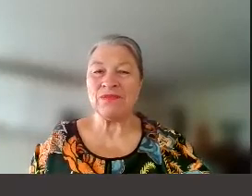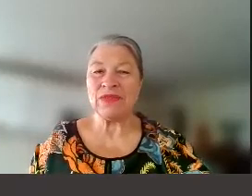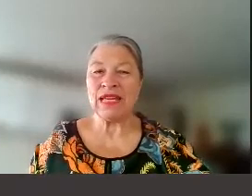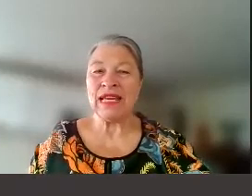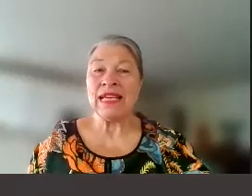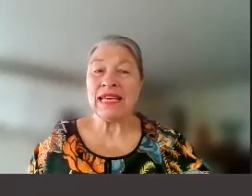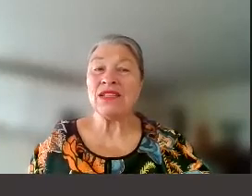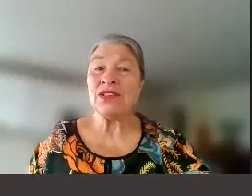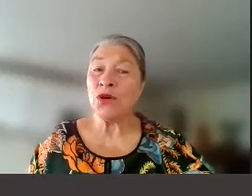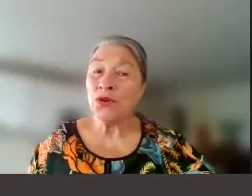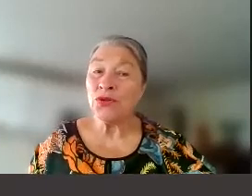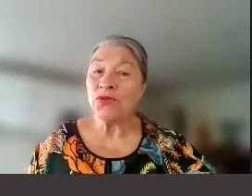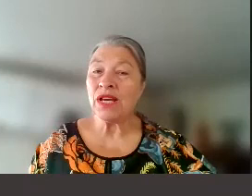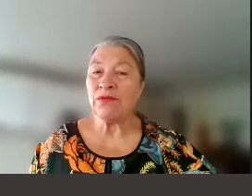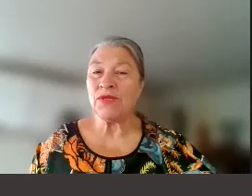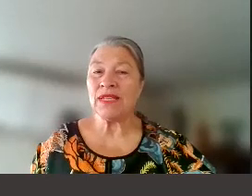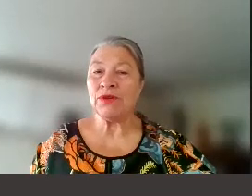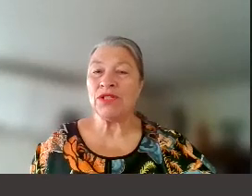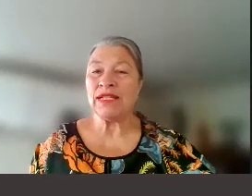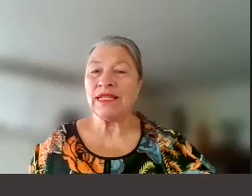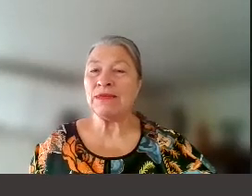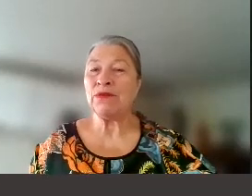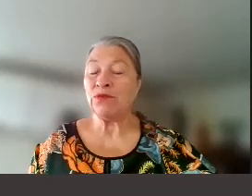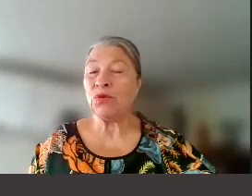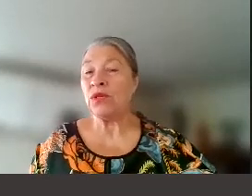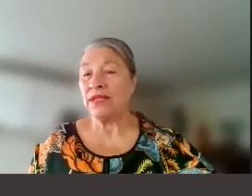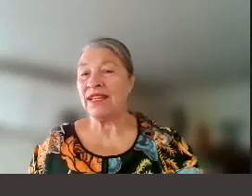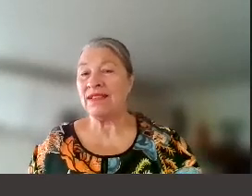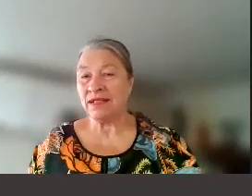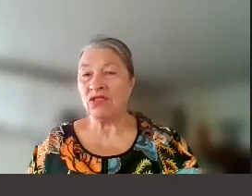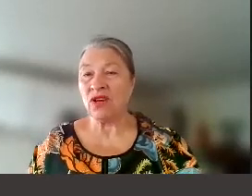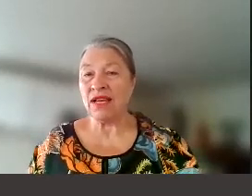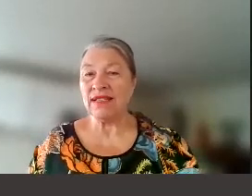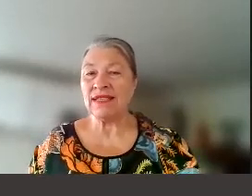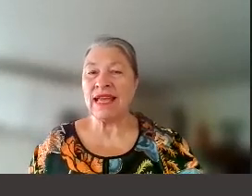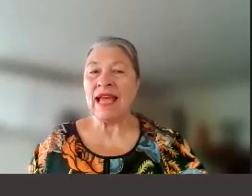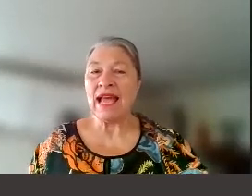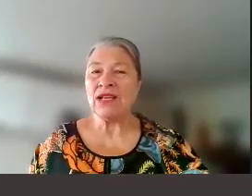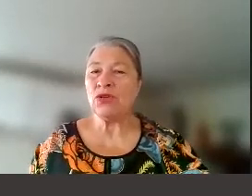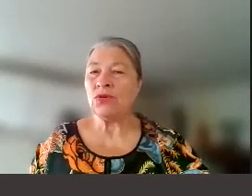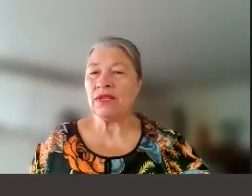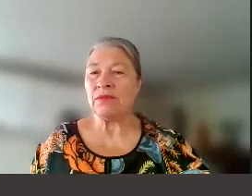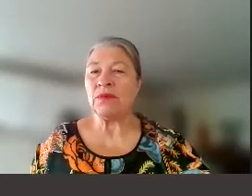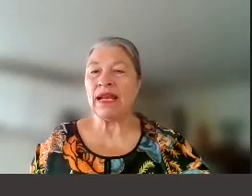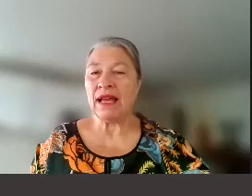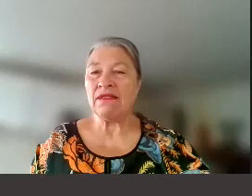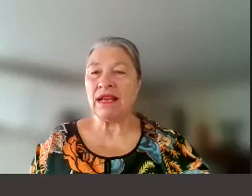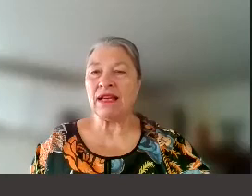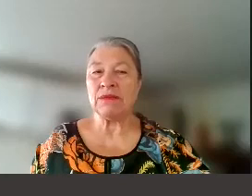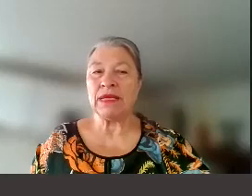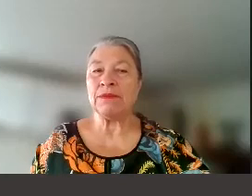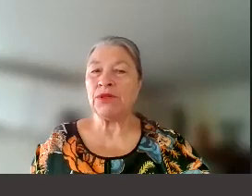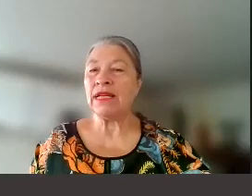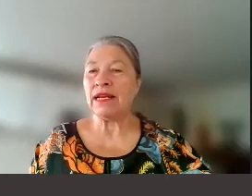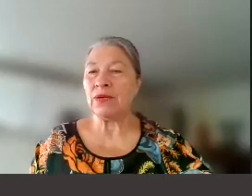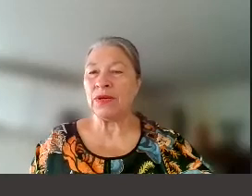societies. Get to know your diverse communities before disaster strikes and talk to them about how they like